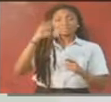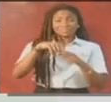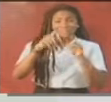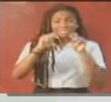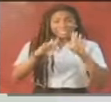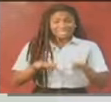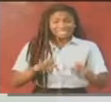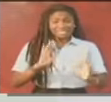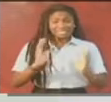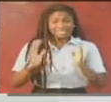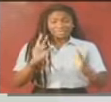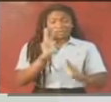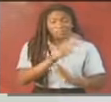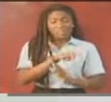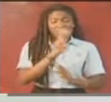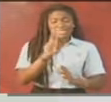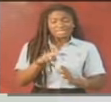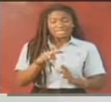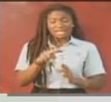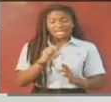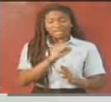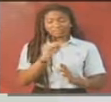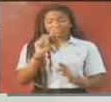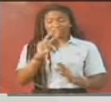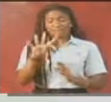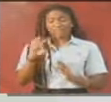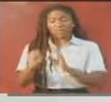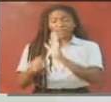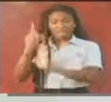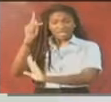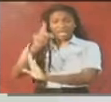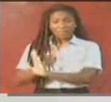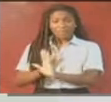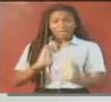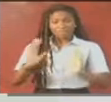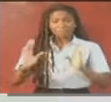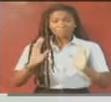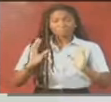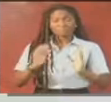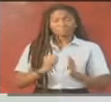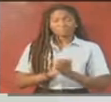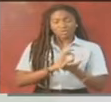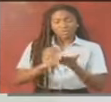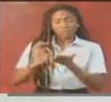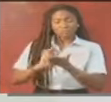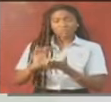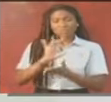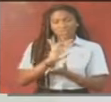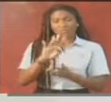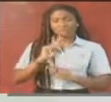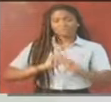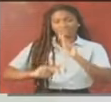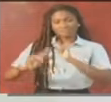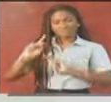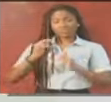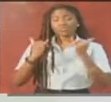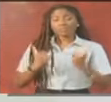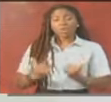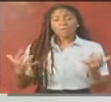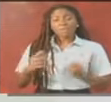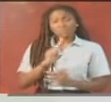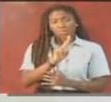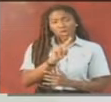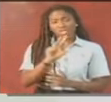the 22nd to 24th of April. There are currently 134 patients